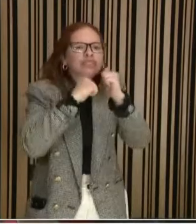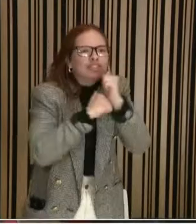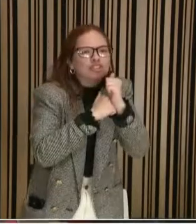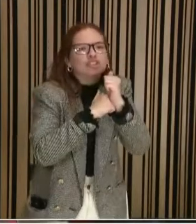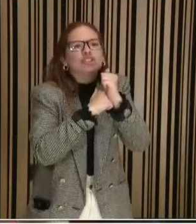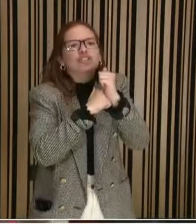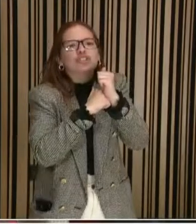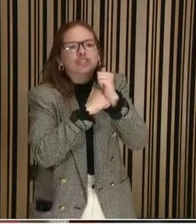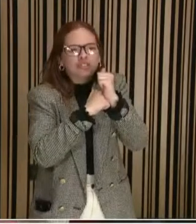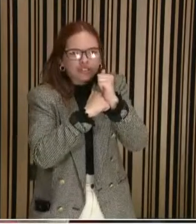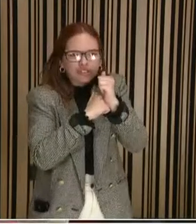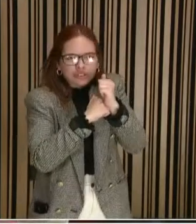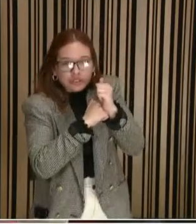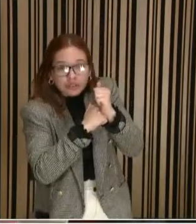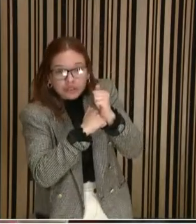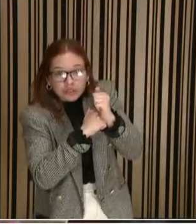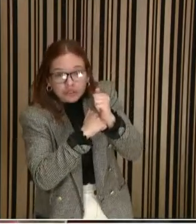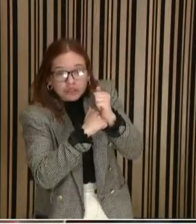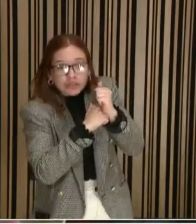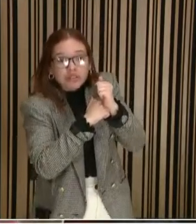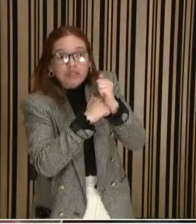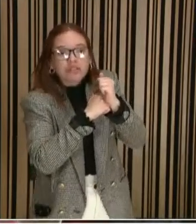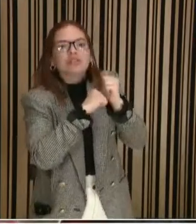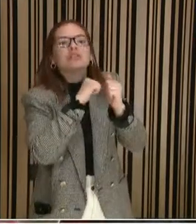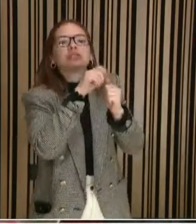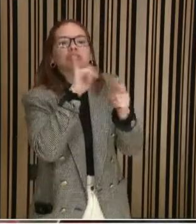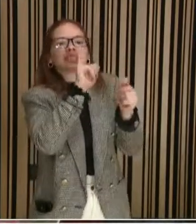going to ask the city administrator to explain.